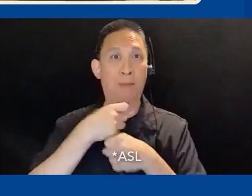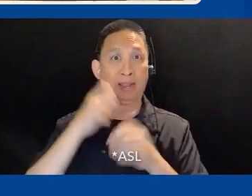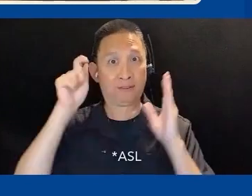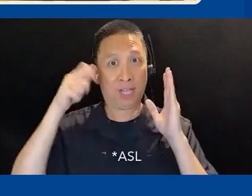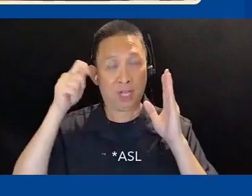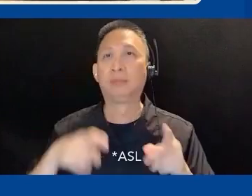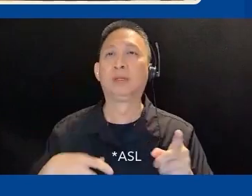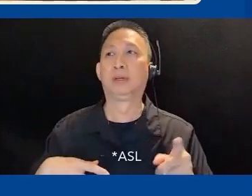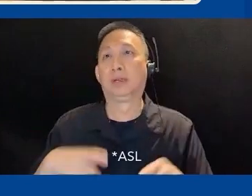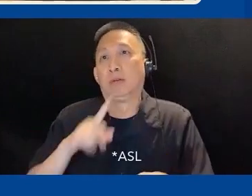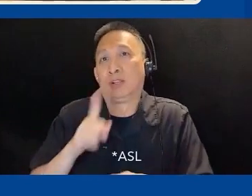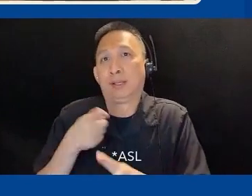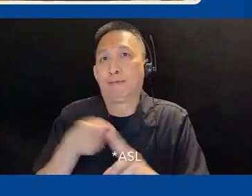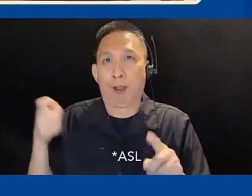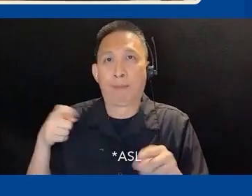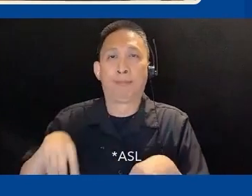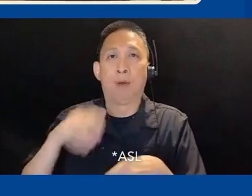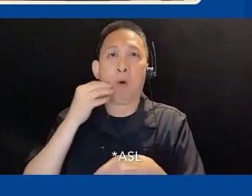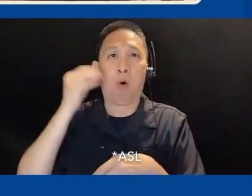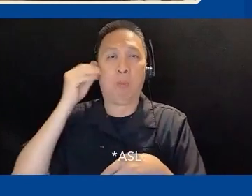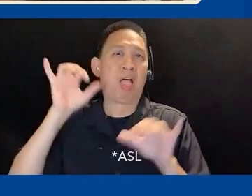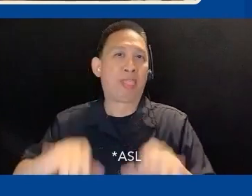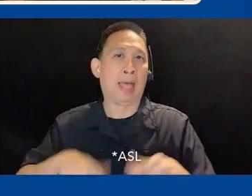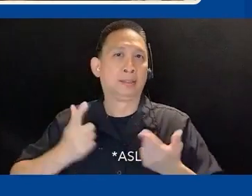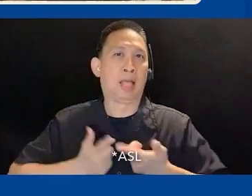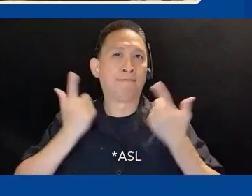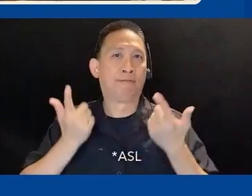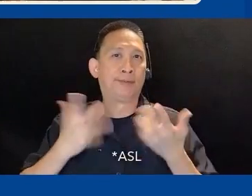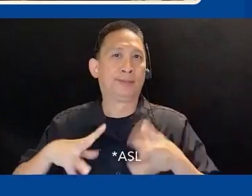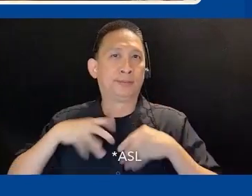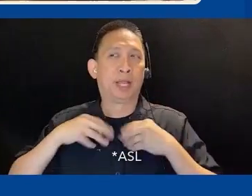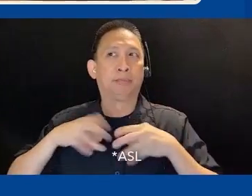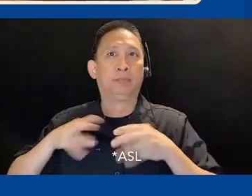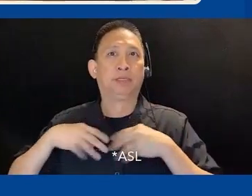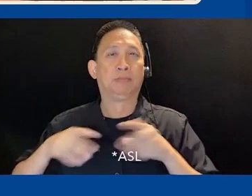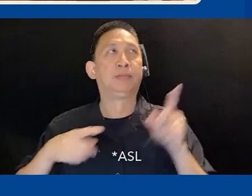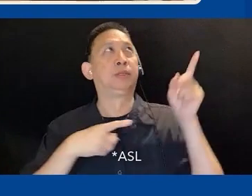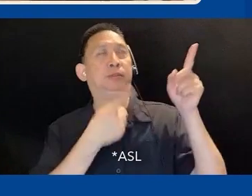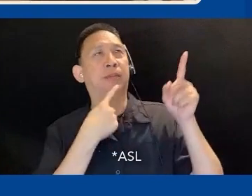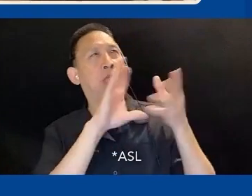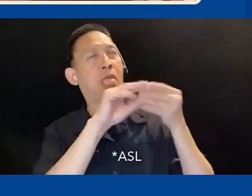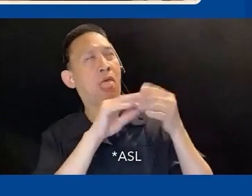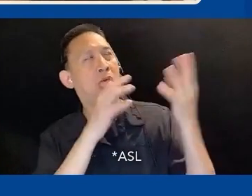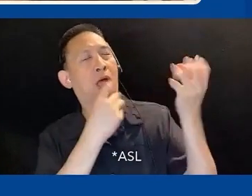being from the region. And it's like, you don't even notice it at times.